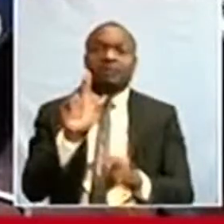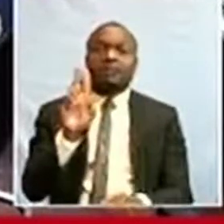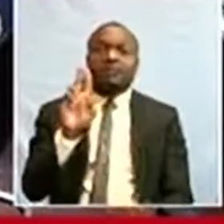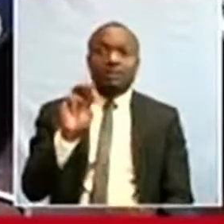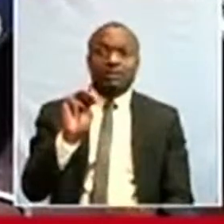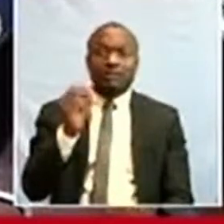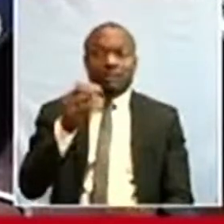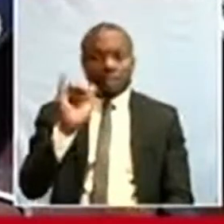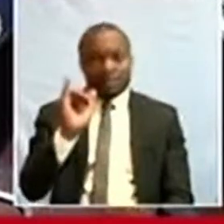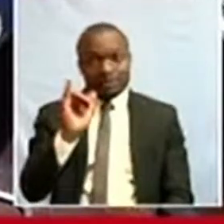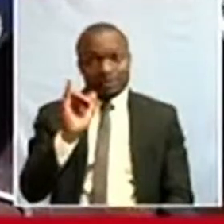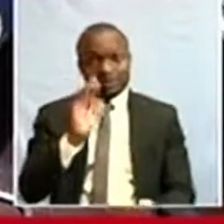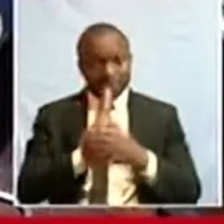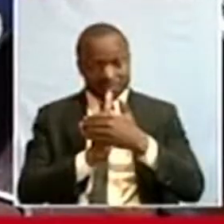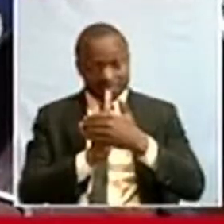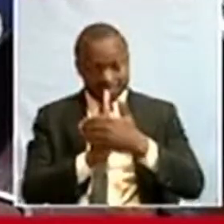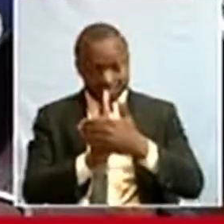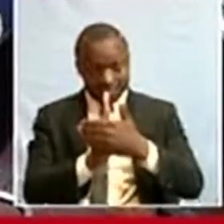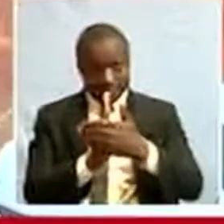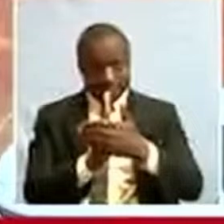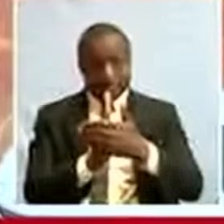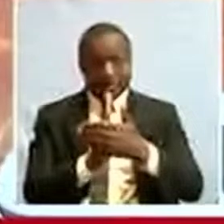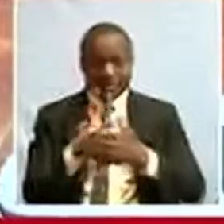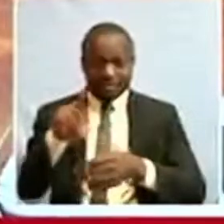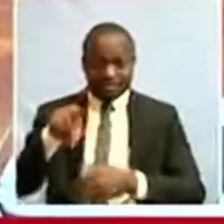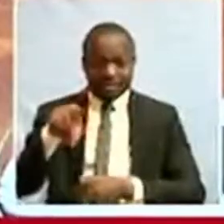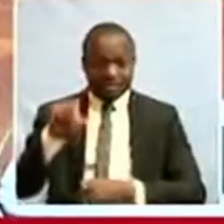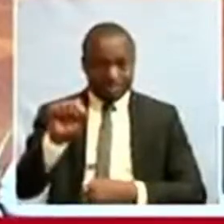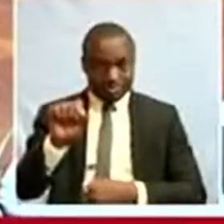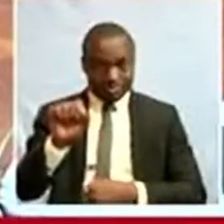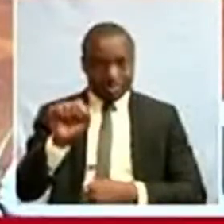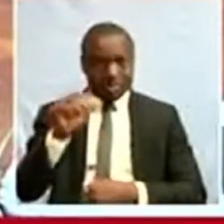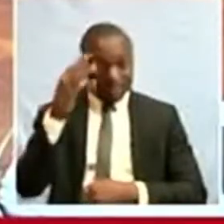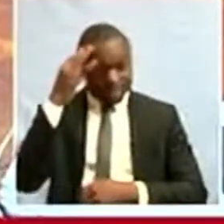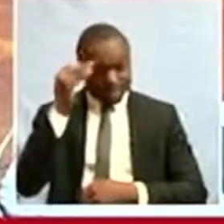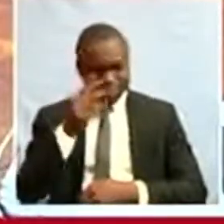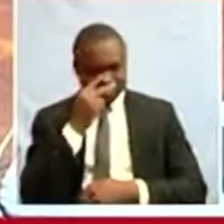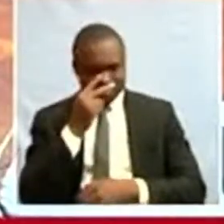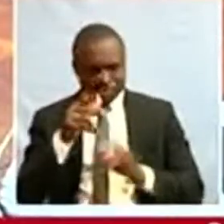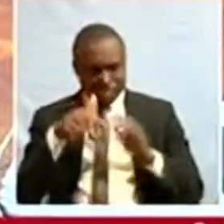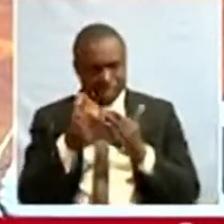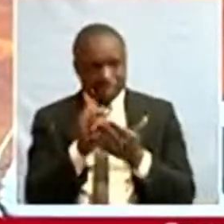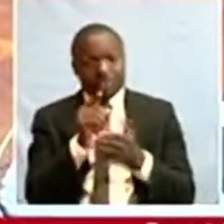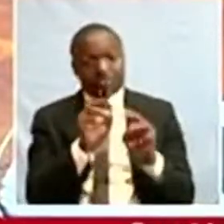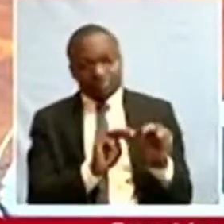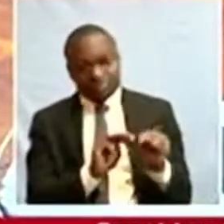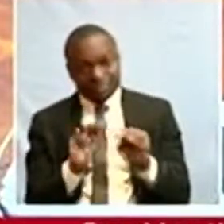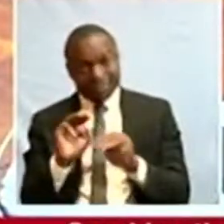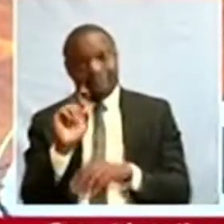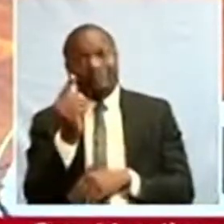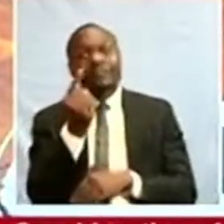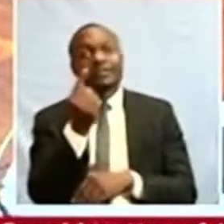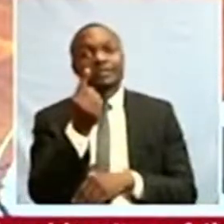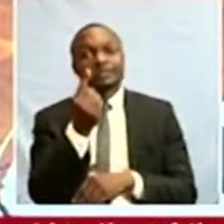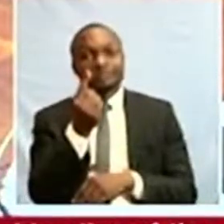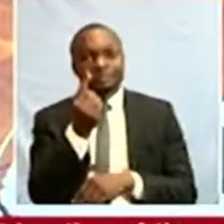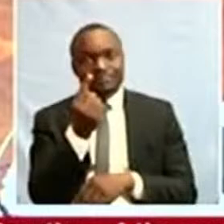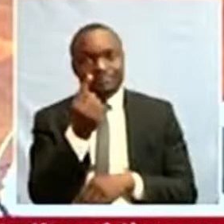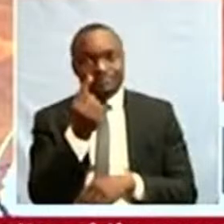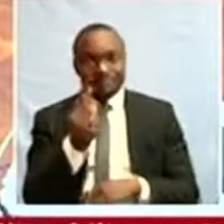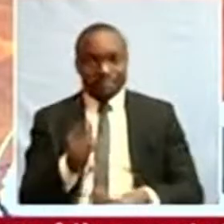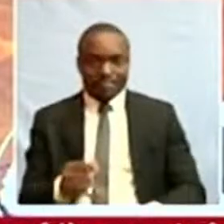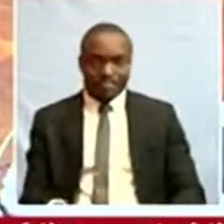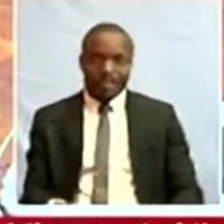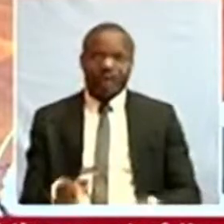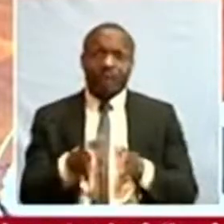Lumai. PS, just for guidance, I think that's why I wanted to see how we are moving. First and foremost, I think